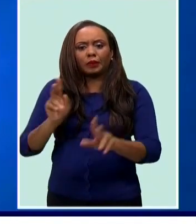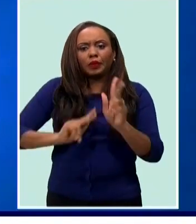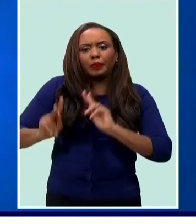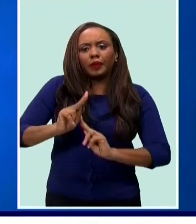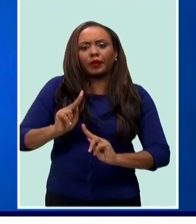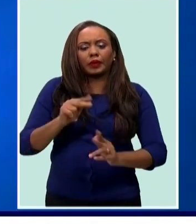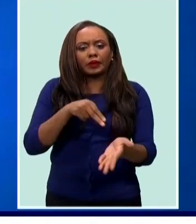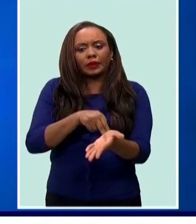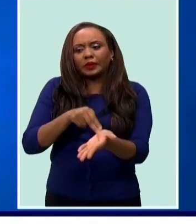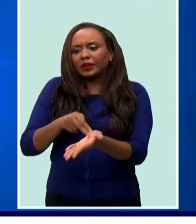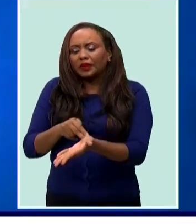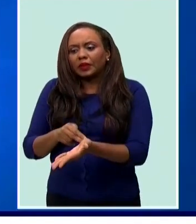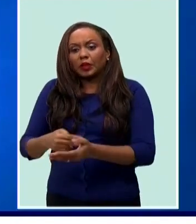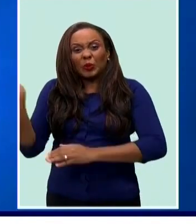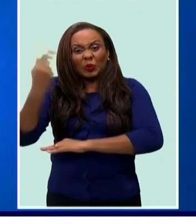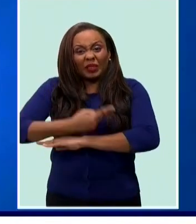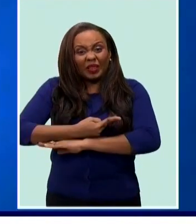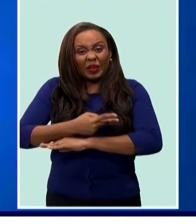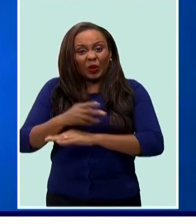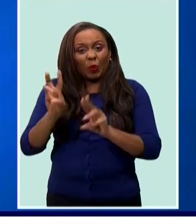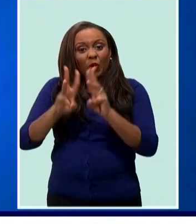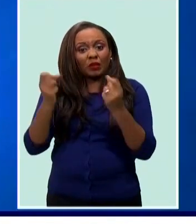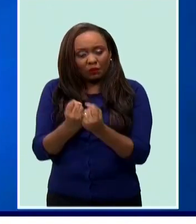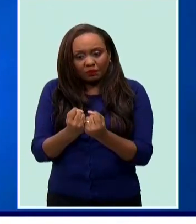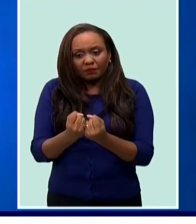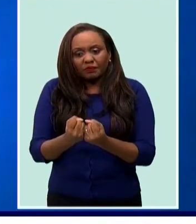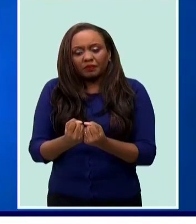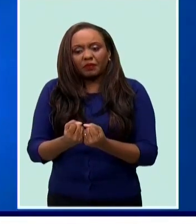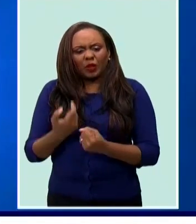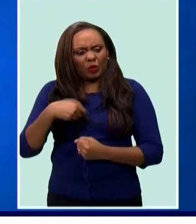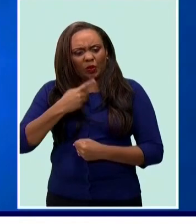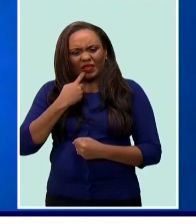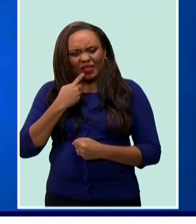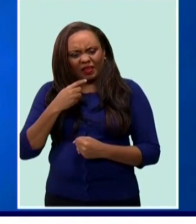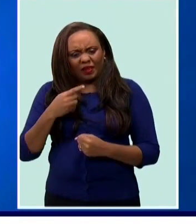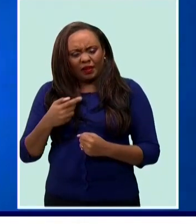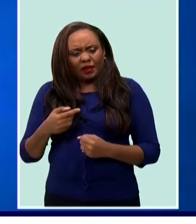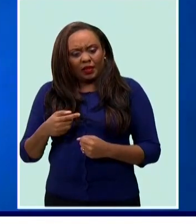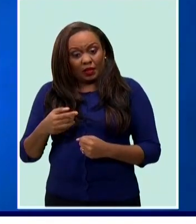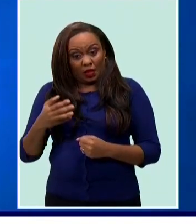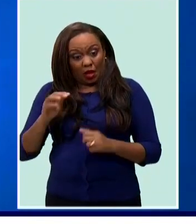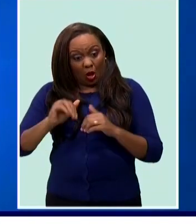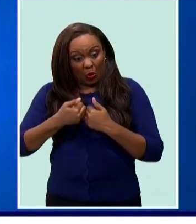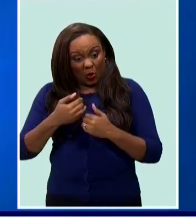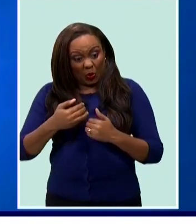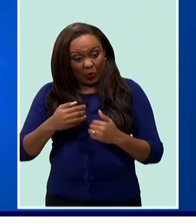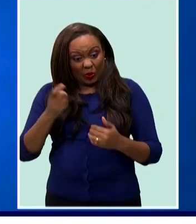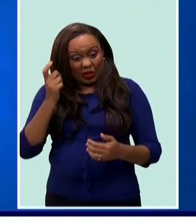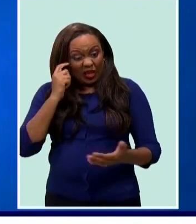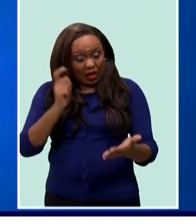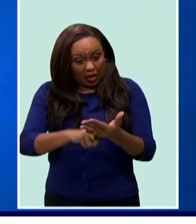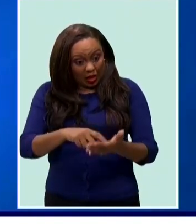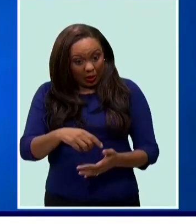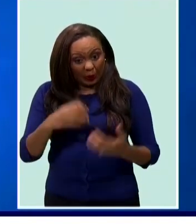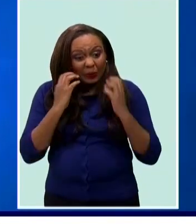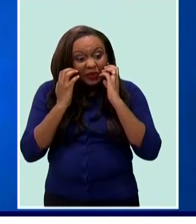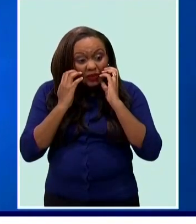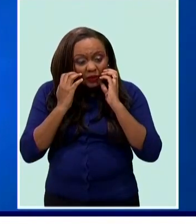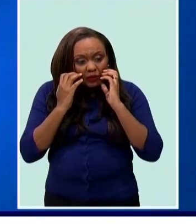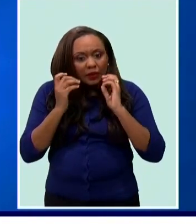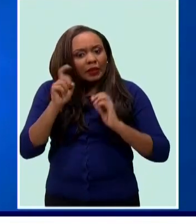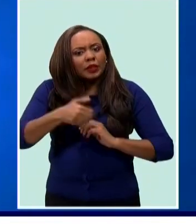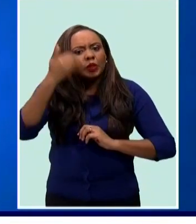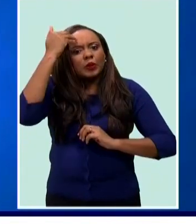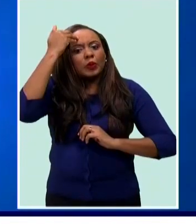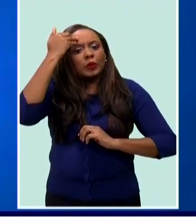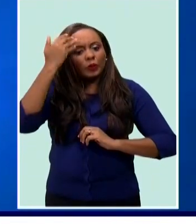where persons are exposed into the rigors of identifying measles. Because, Shane, I don't know if you would know, many people or many practitioners